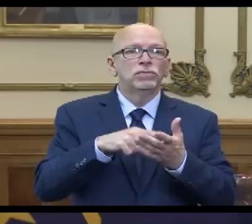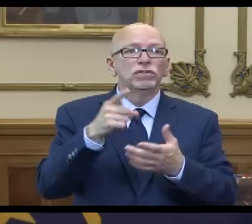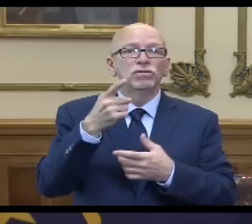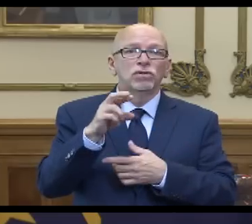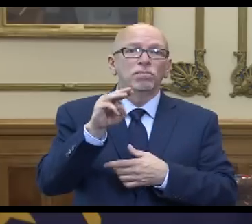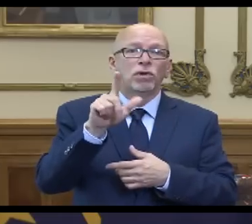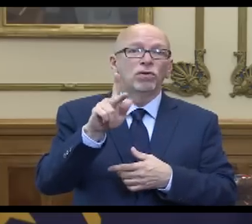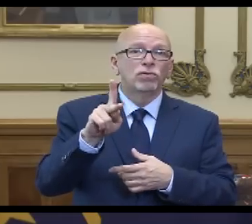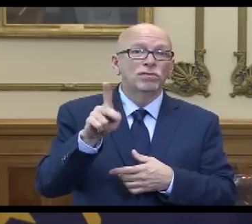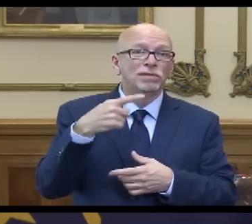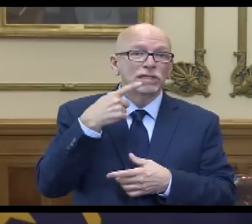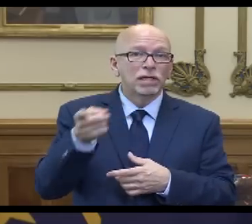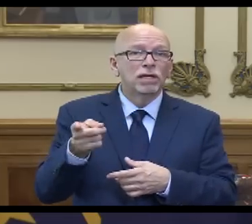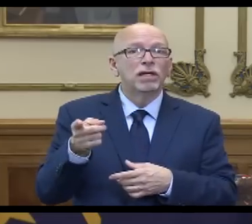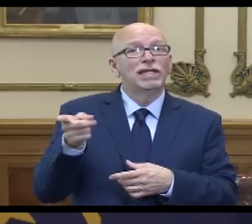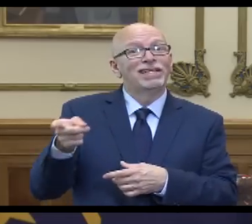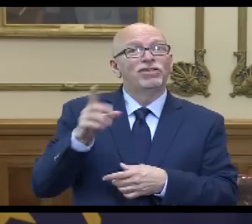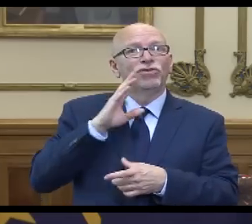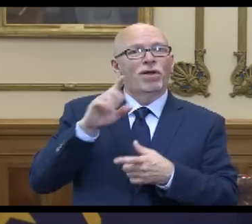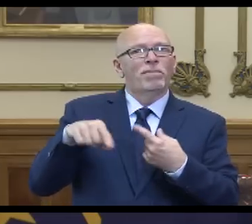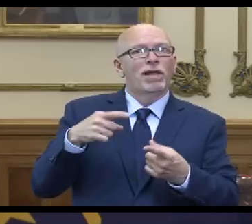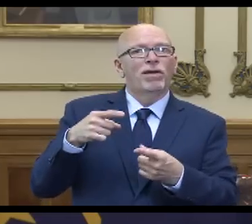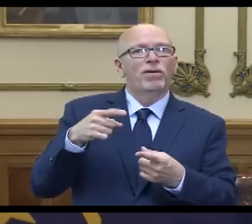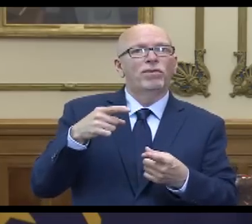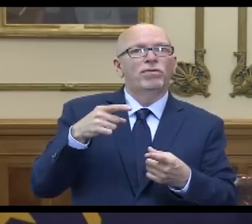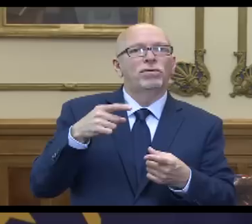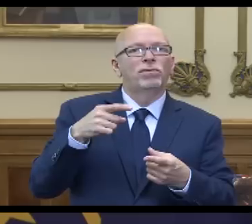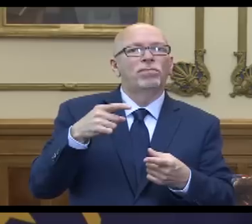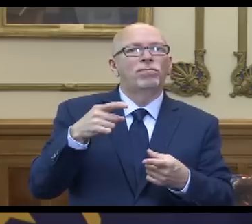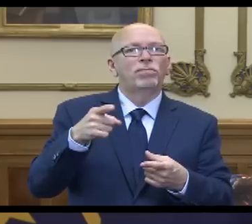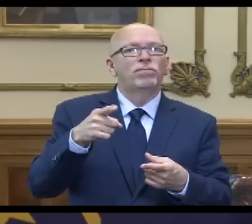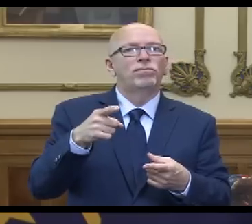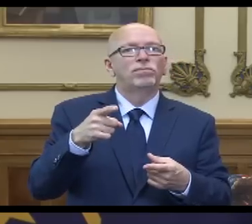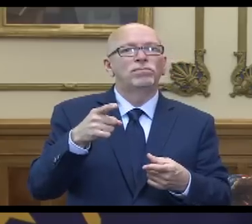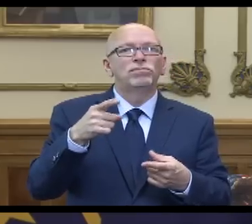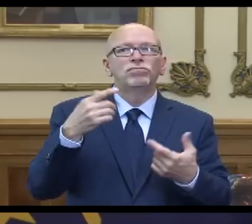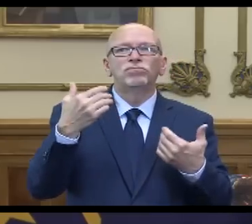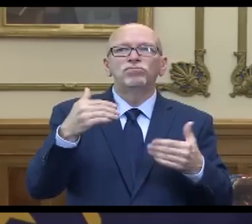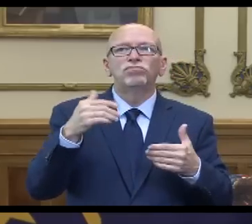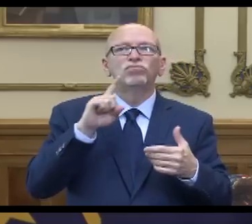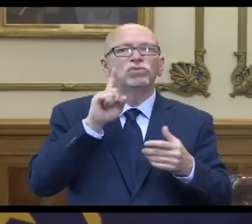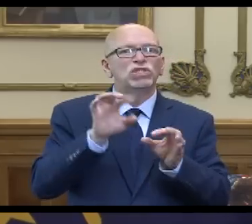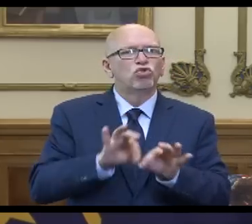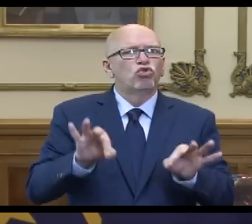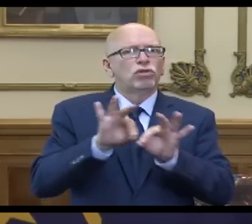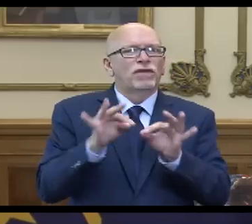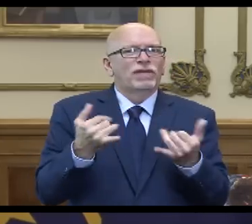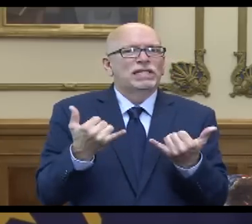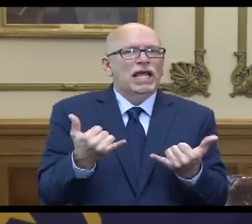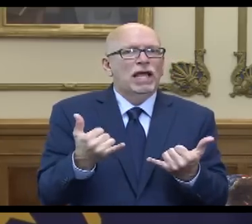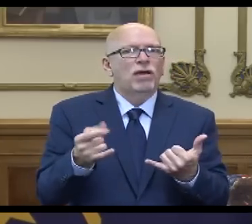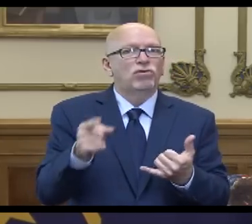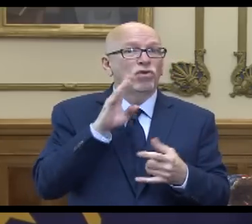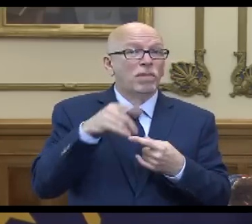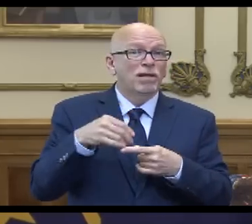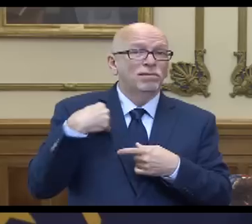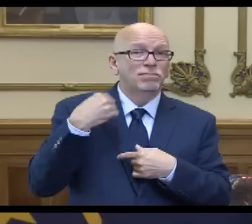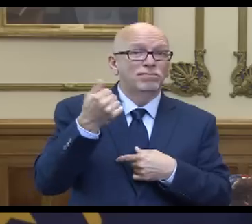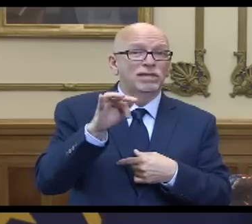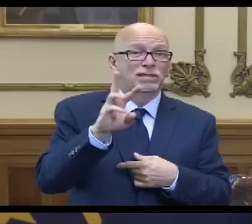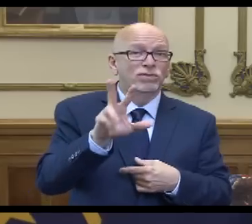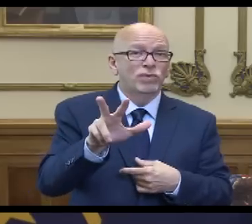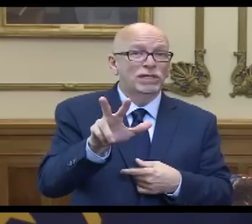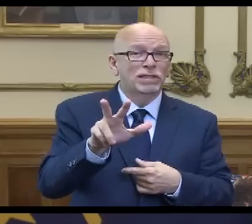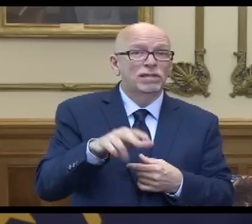Luther King Jr. said. He talked about the fierce urgency of now. He talked about that in